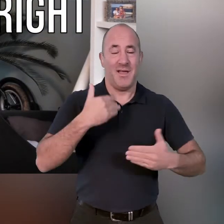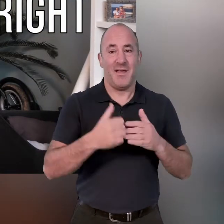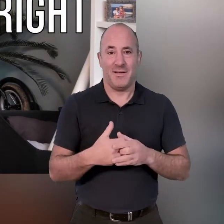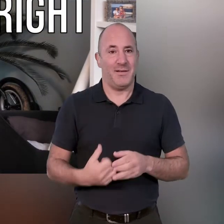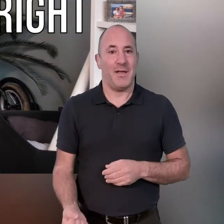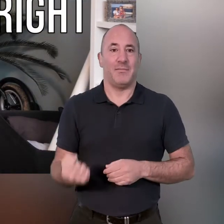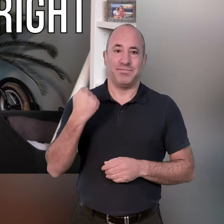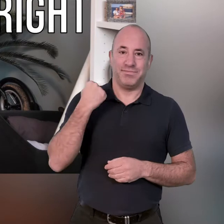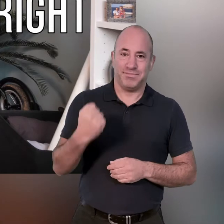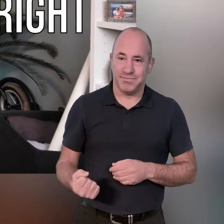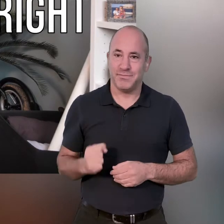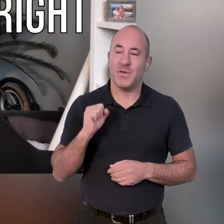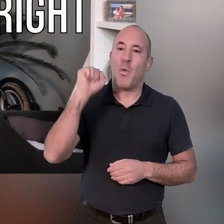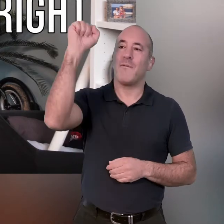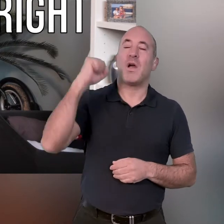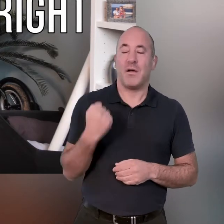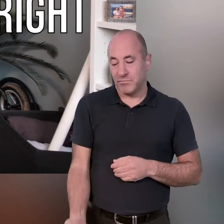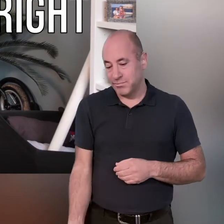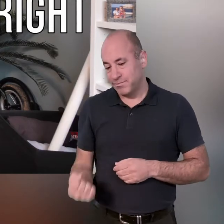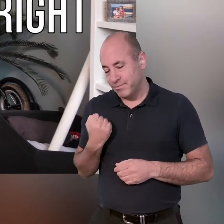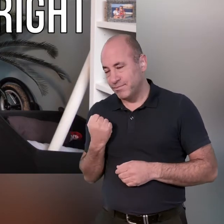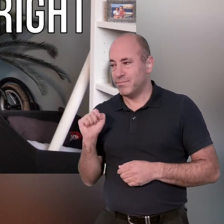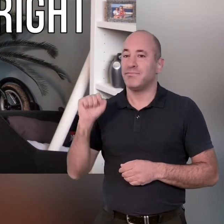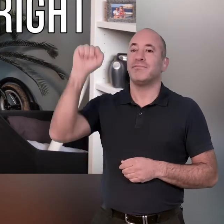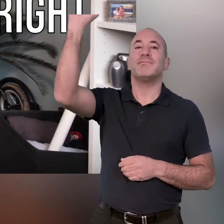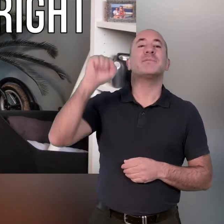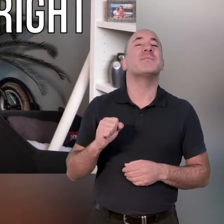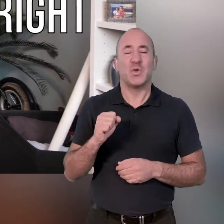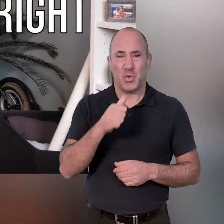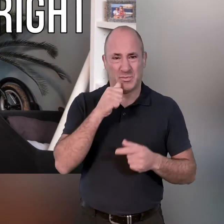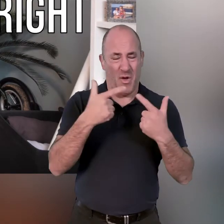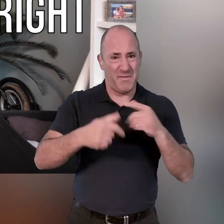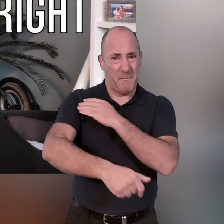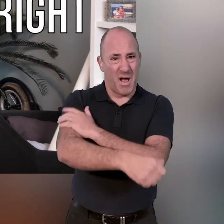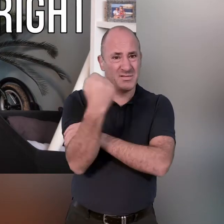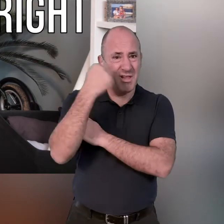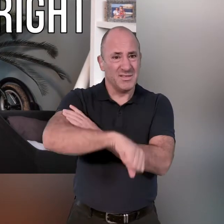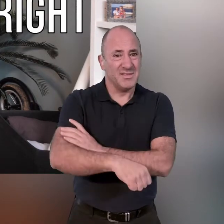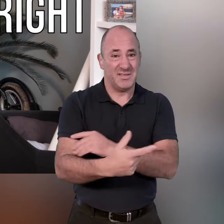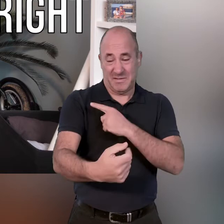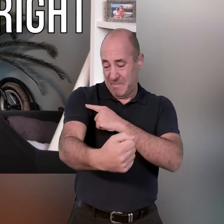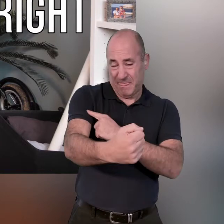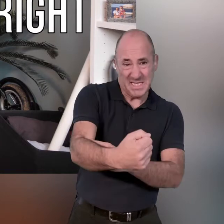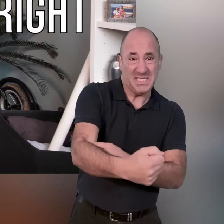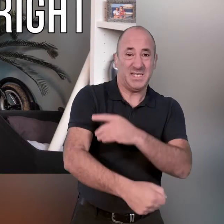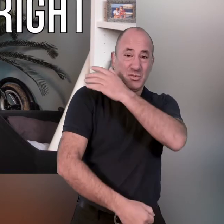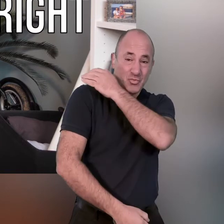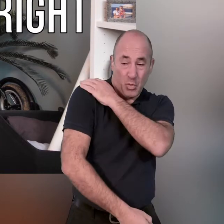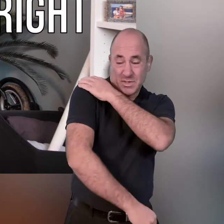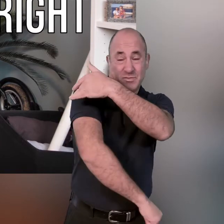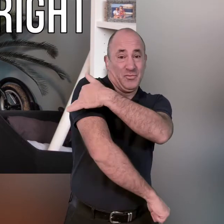so up and over, good, is that it works on a lot of muscles. So it's biceps,